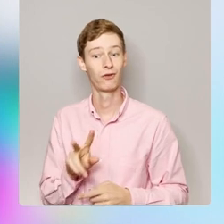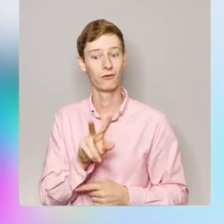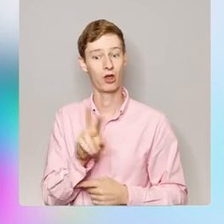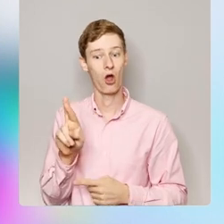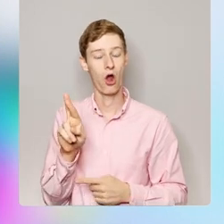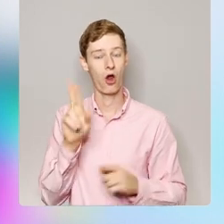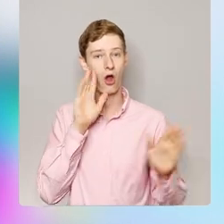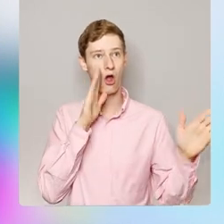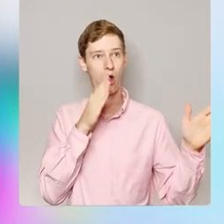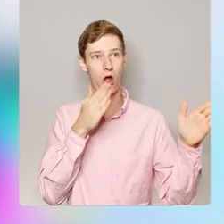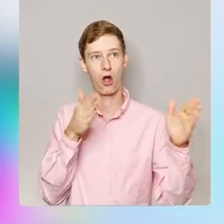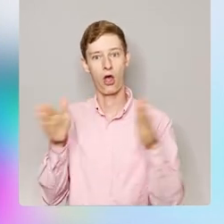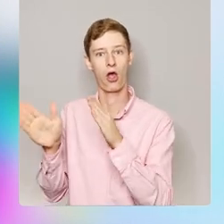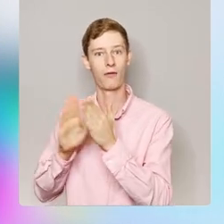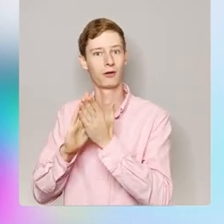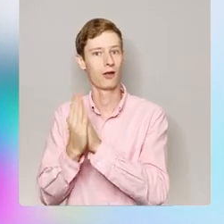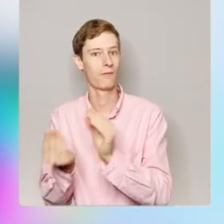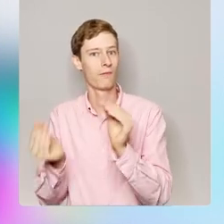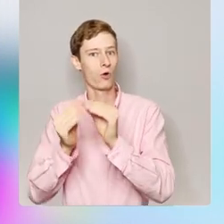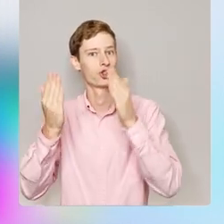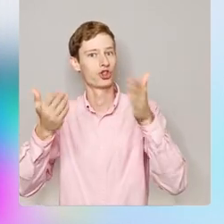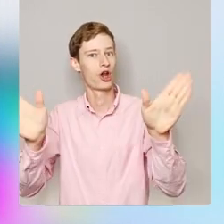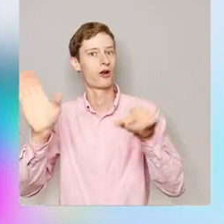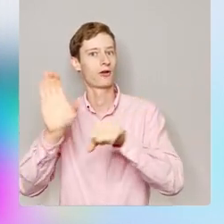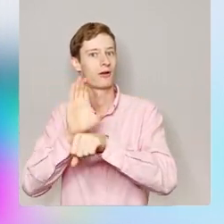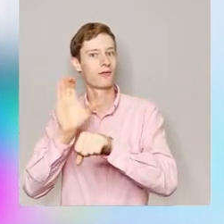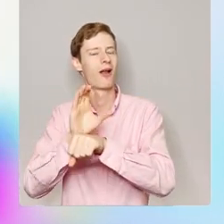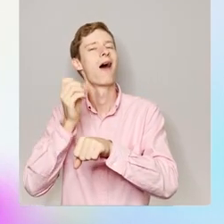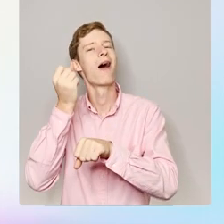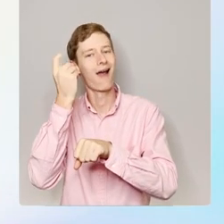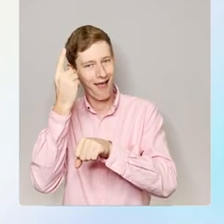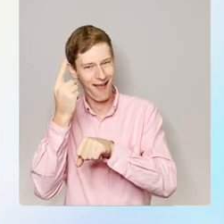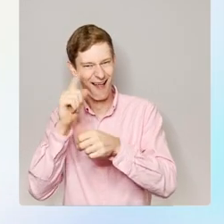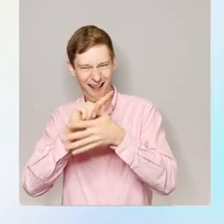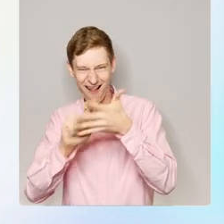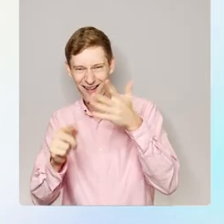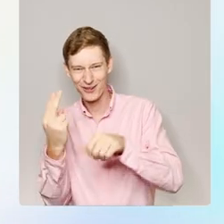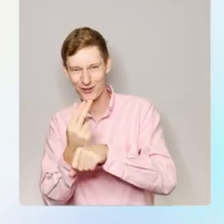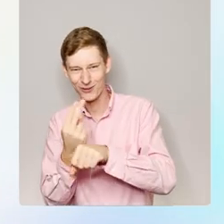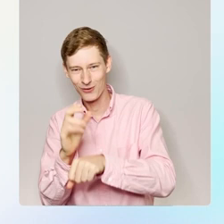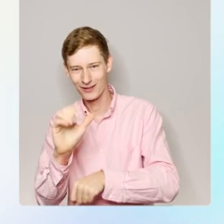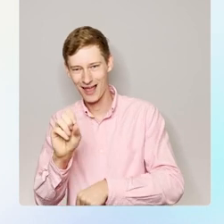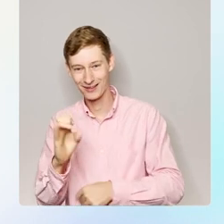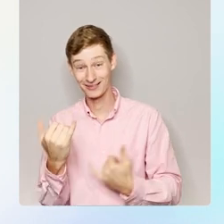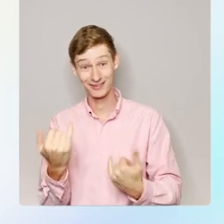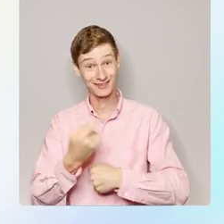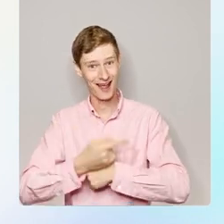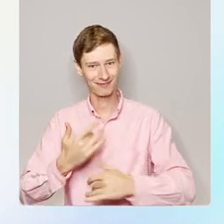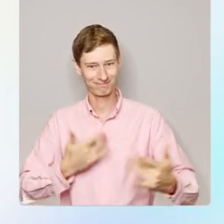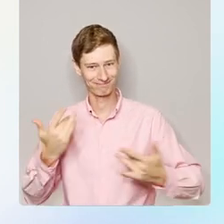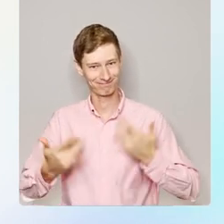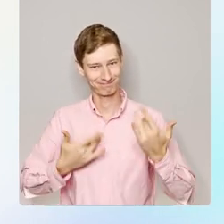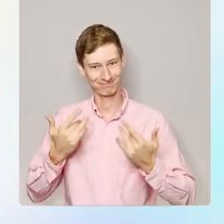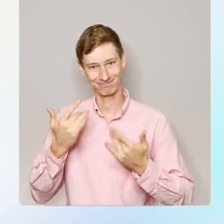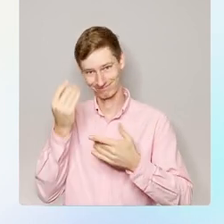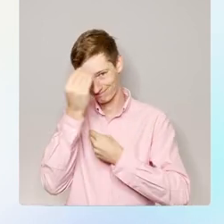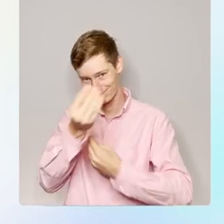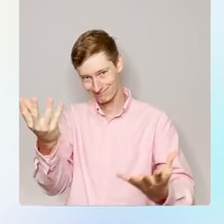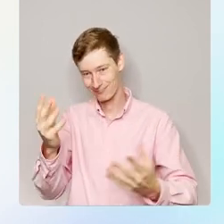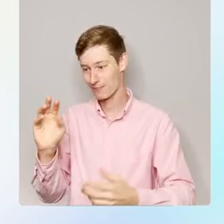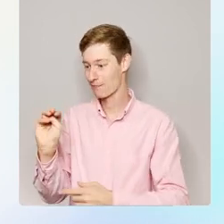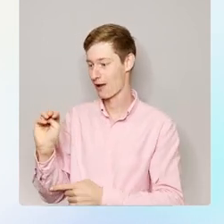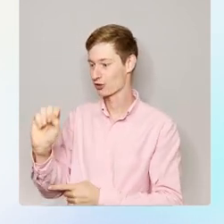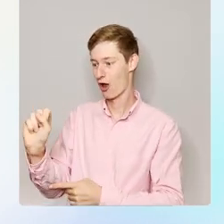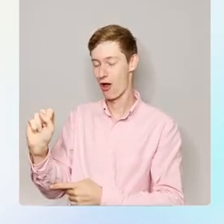computing, it's important to support a variety of use cases. Today, we're excited to share that Microsoft